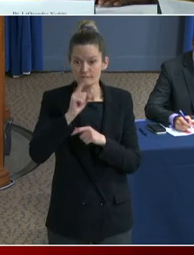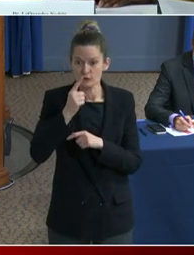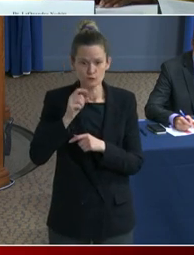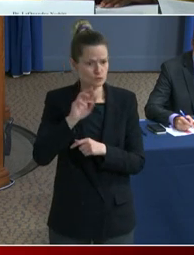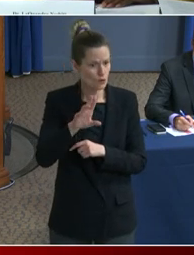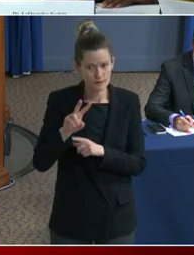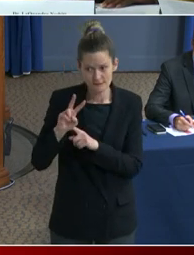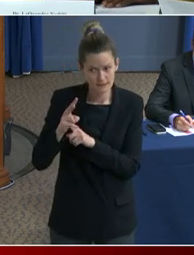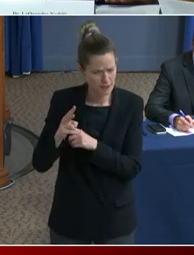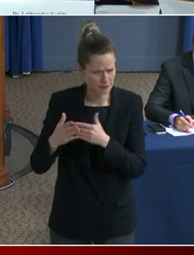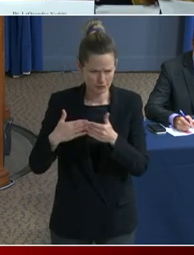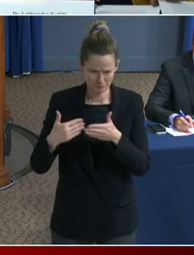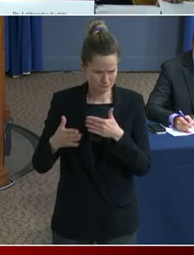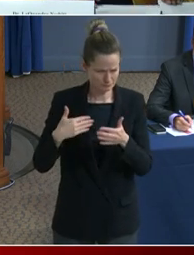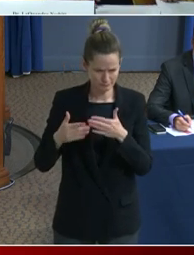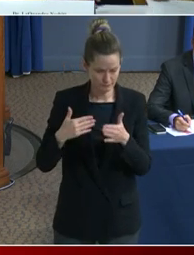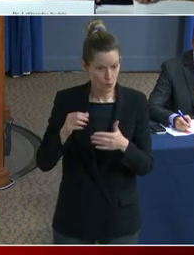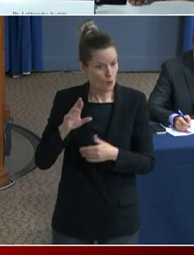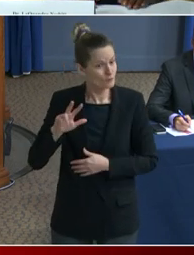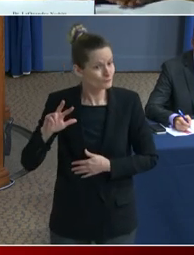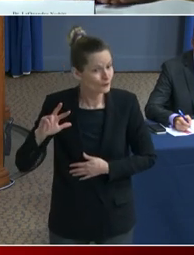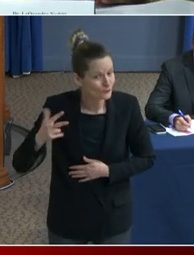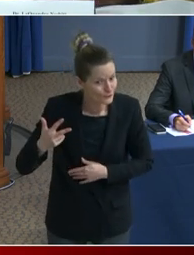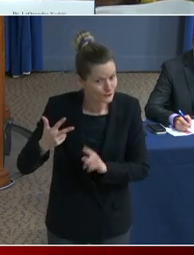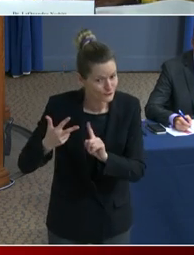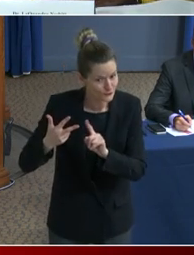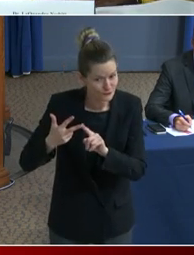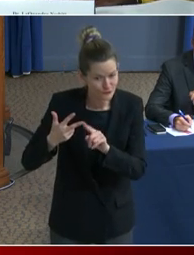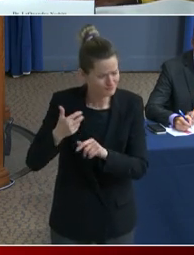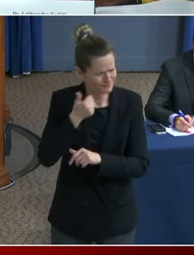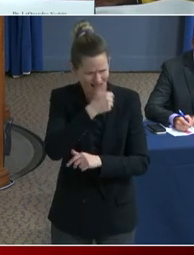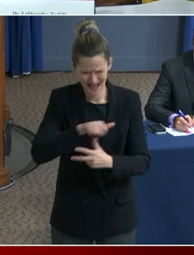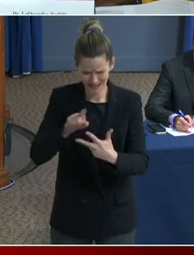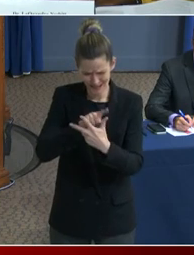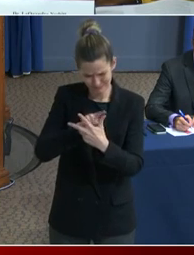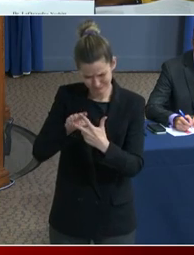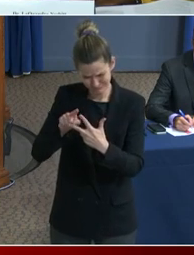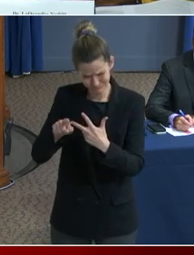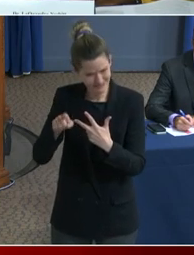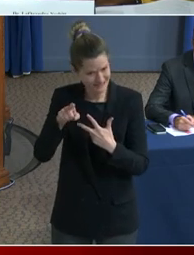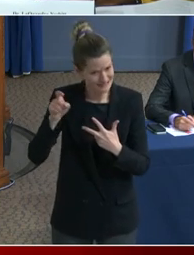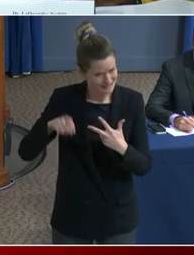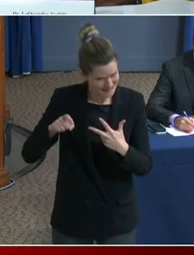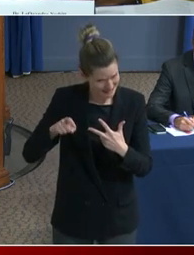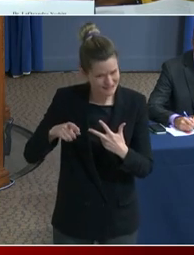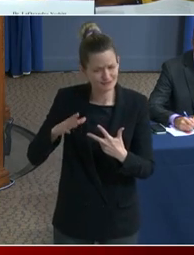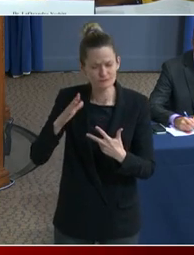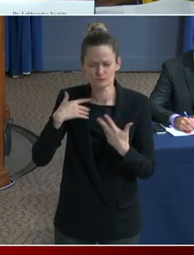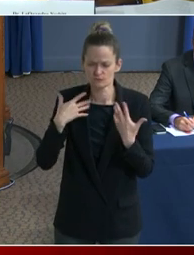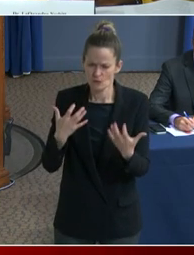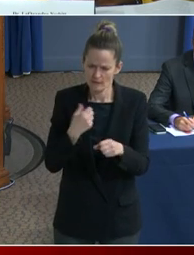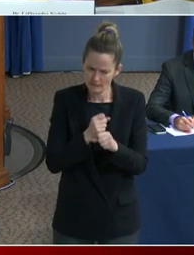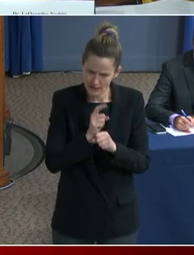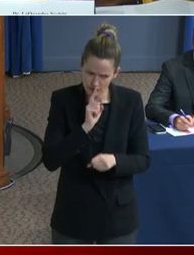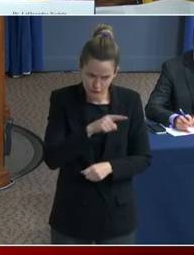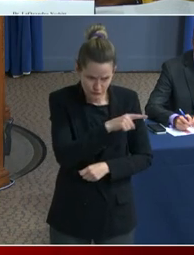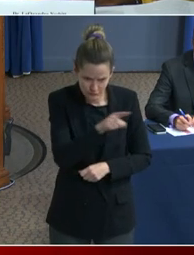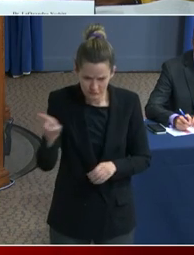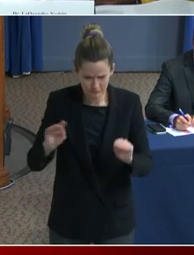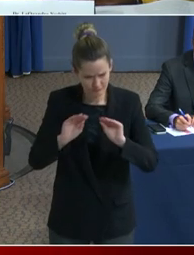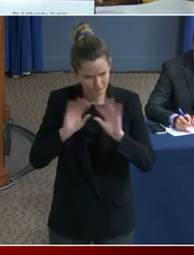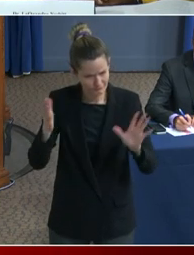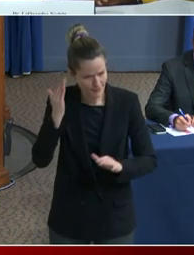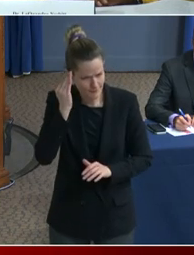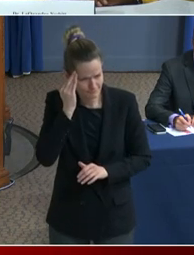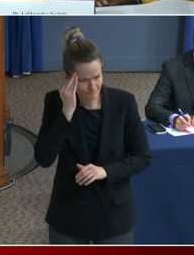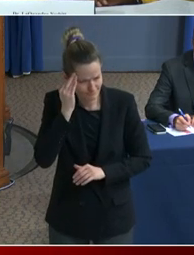as being able to get your booster dose if you have not done so. So we want to make sure that people understand that very clearly. We